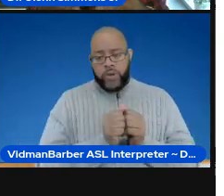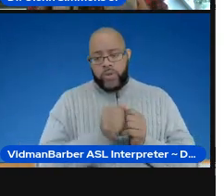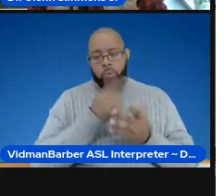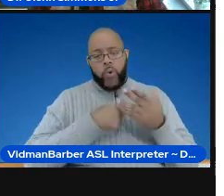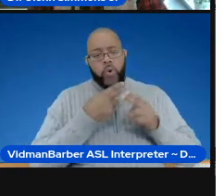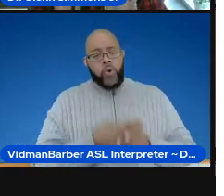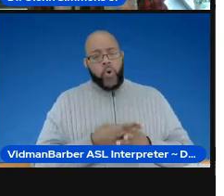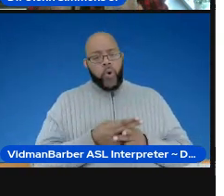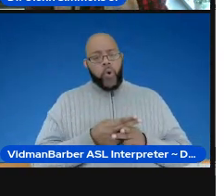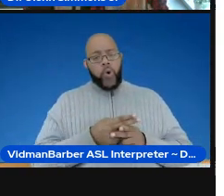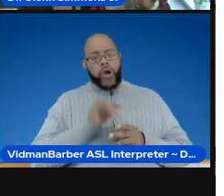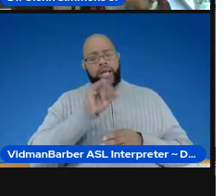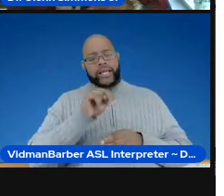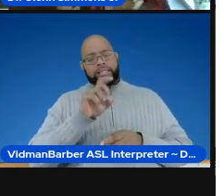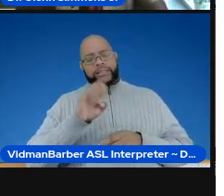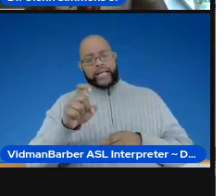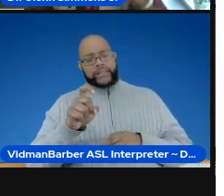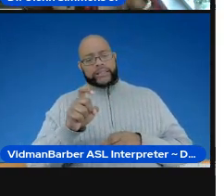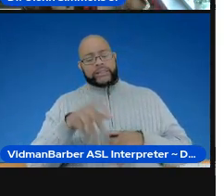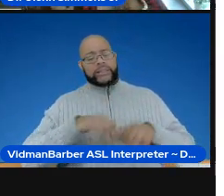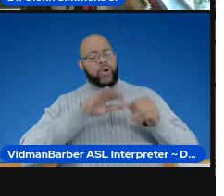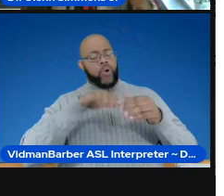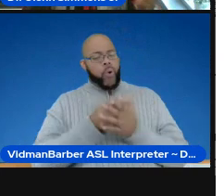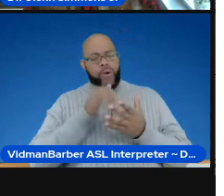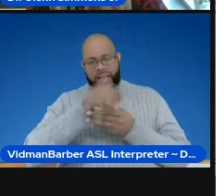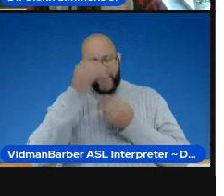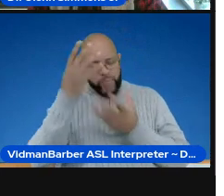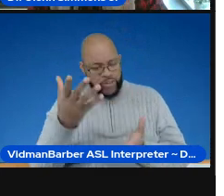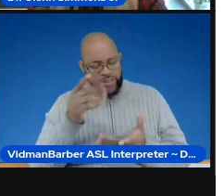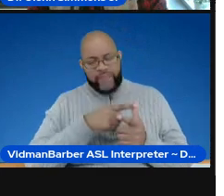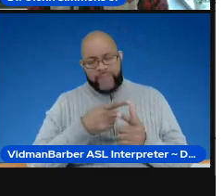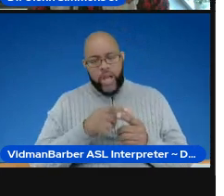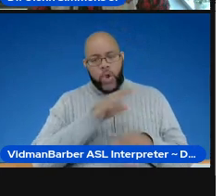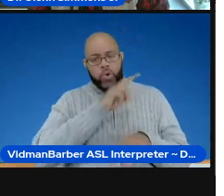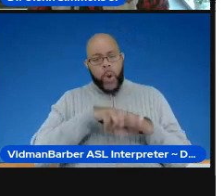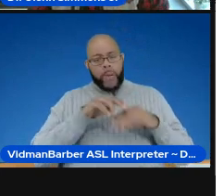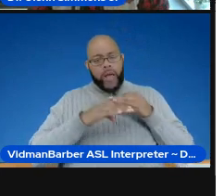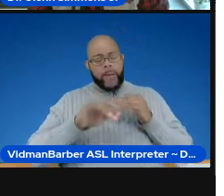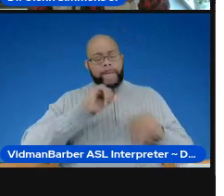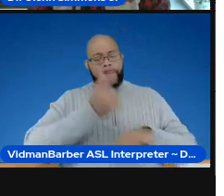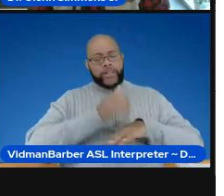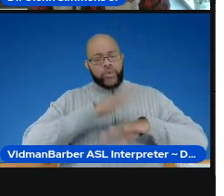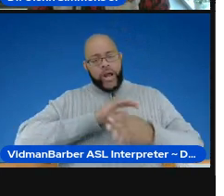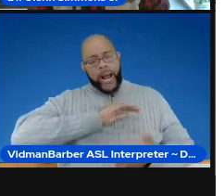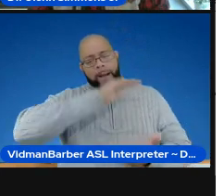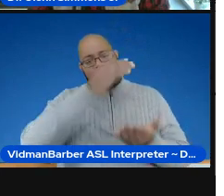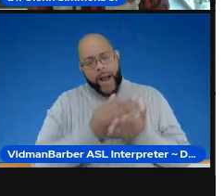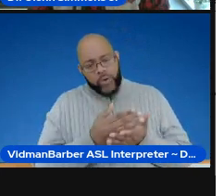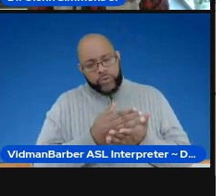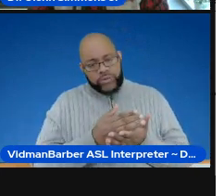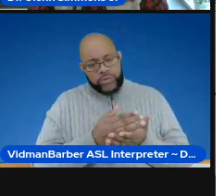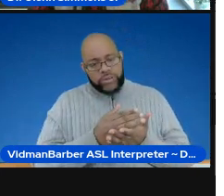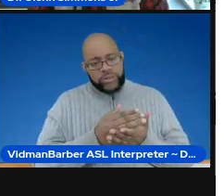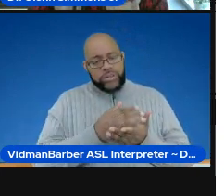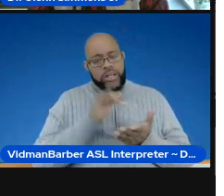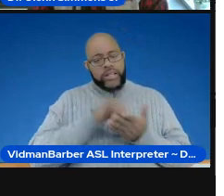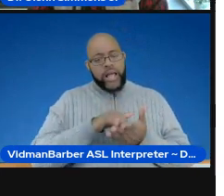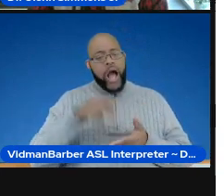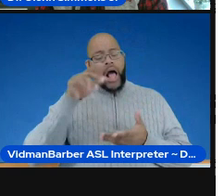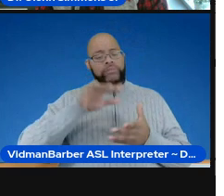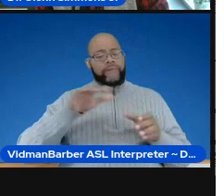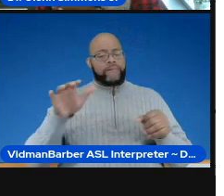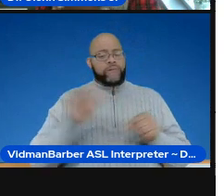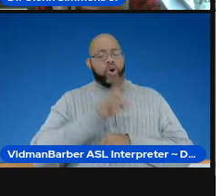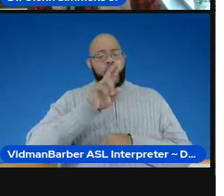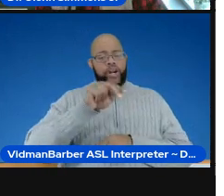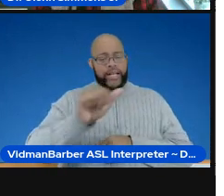call an index to take all of the data and then normalize it based on the amount of essentially a highly abundant RNA